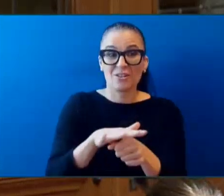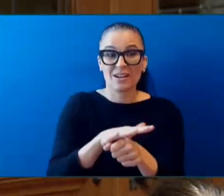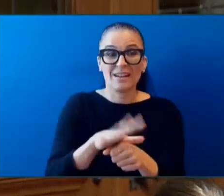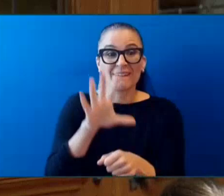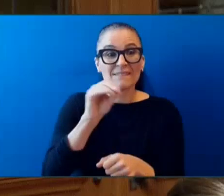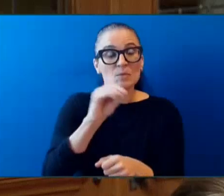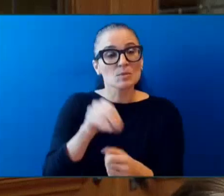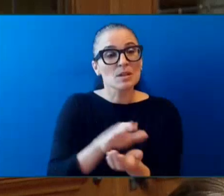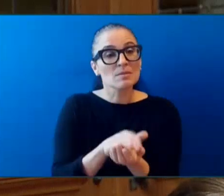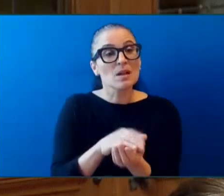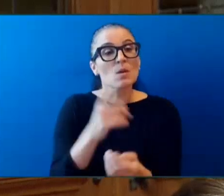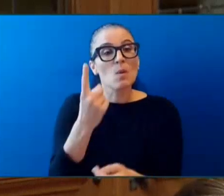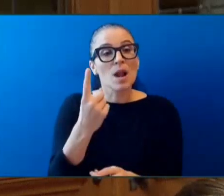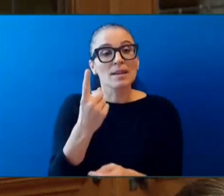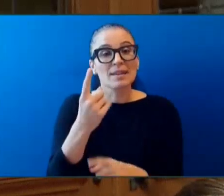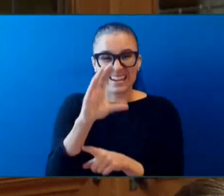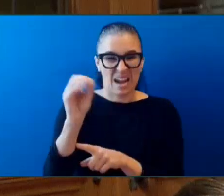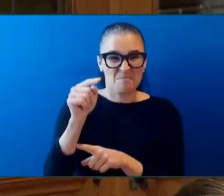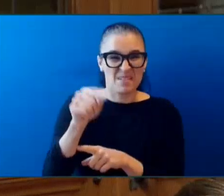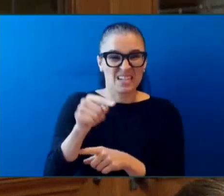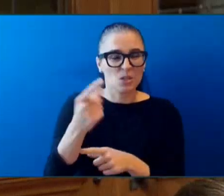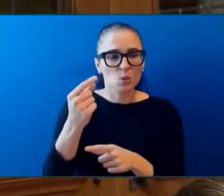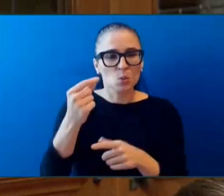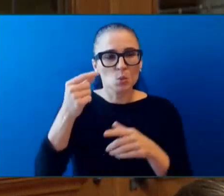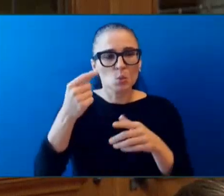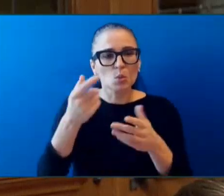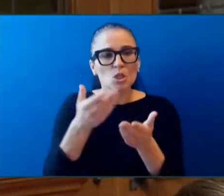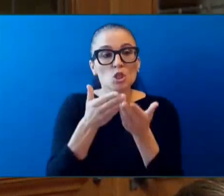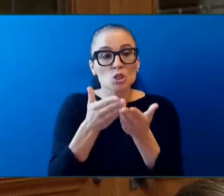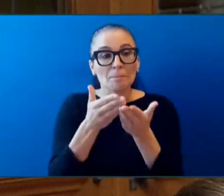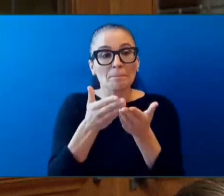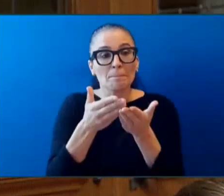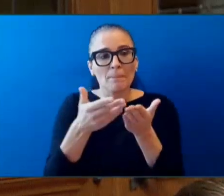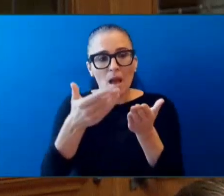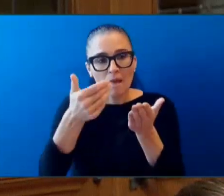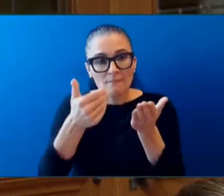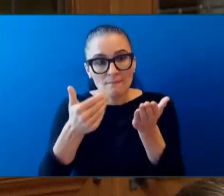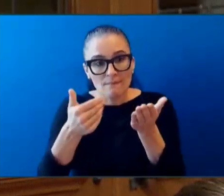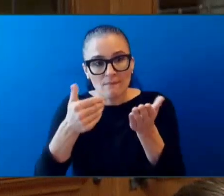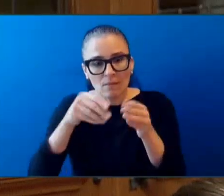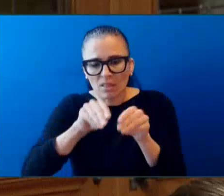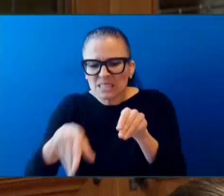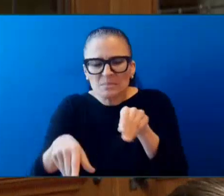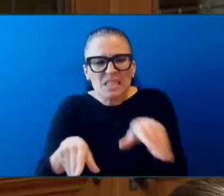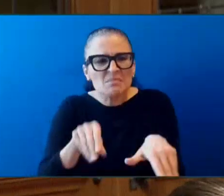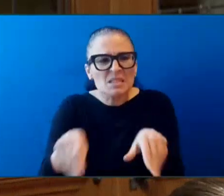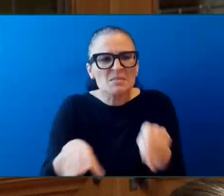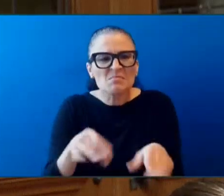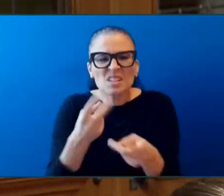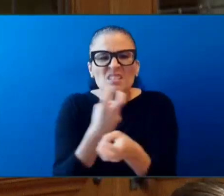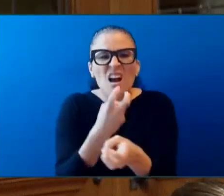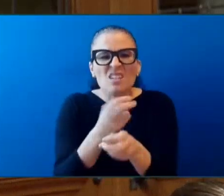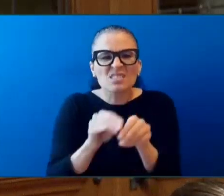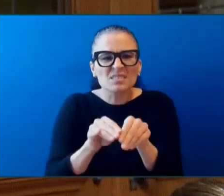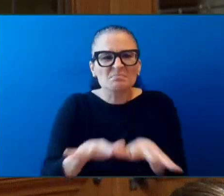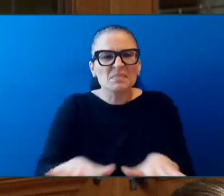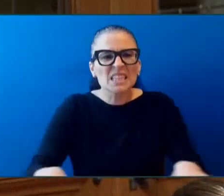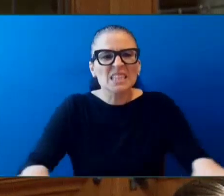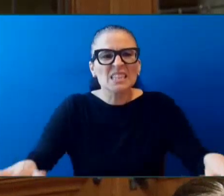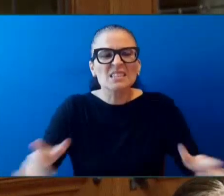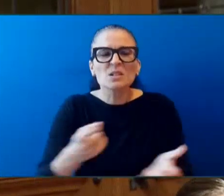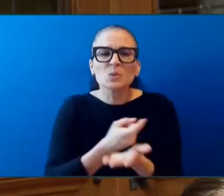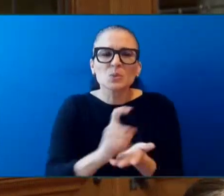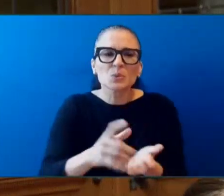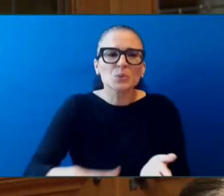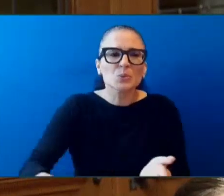toxic materials. But the province has been silent about this unfolding environmental disaster and unclear on who